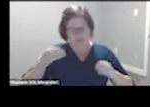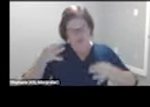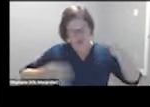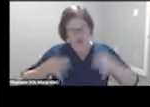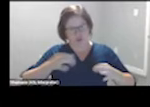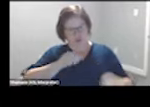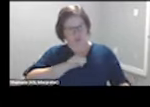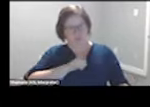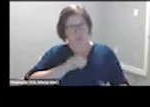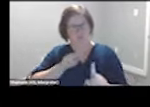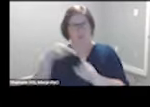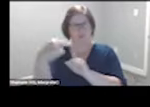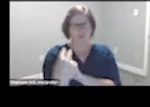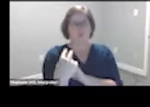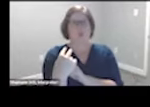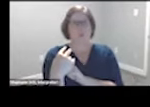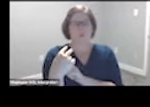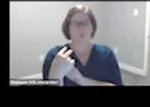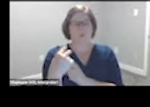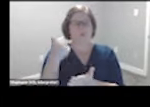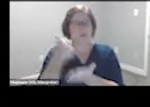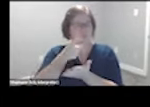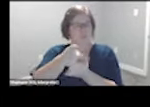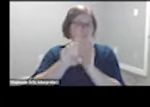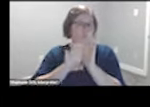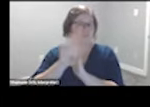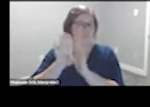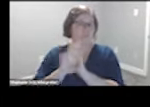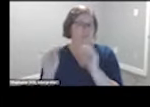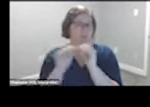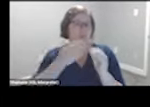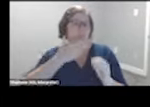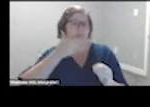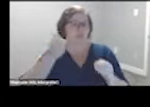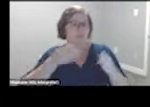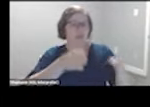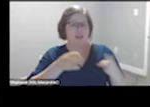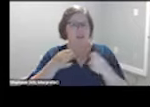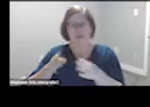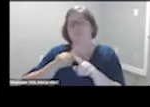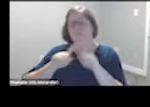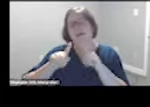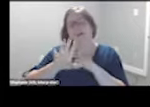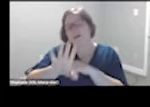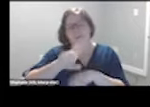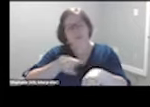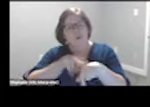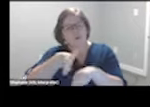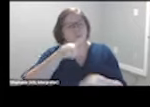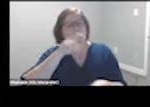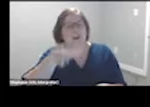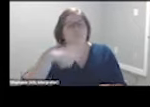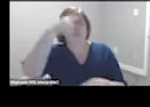yourself as a third person, sometimes help you to develop in better way and kind of thing. But of course, you don't have to always think in that way because you should